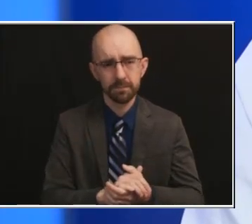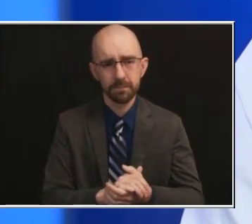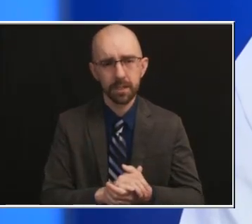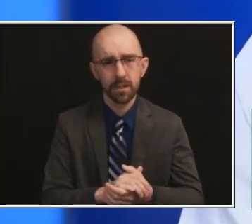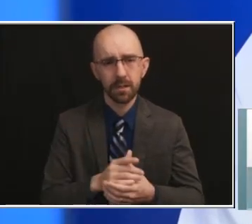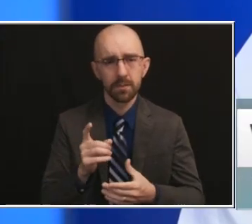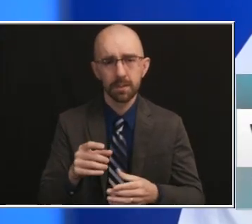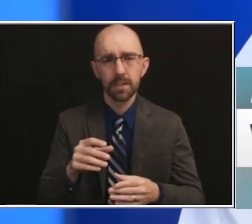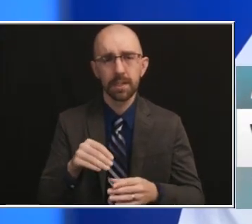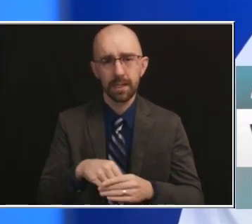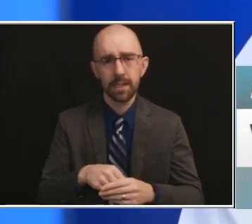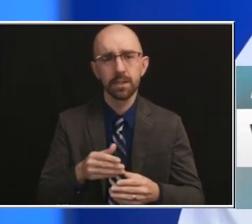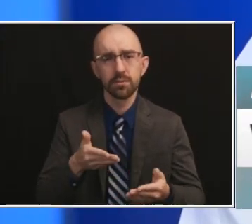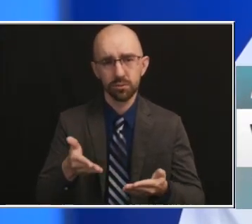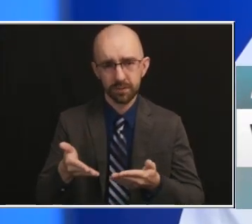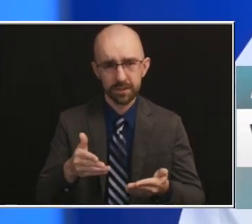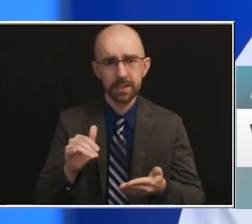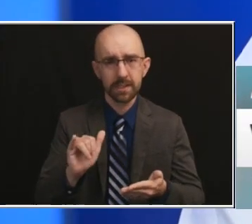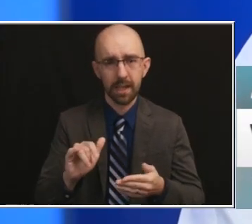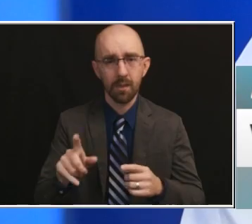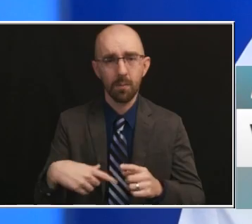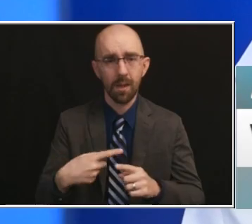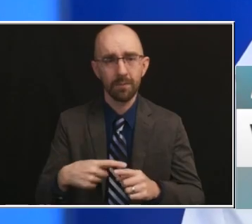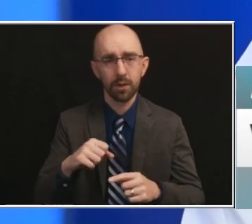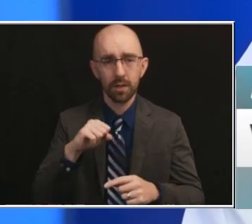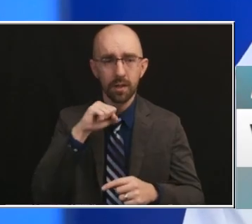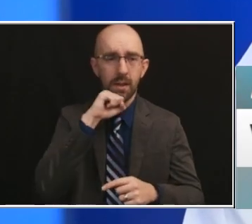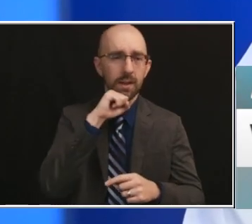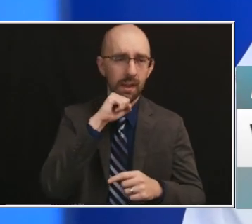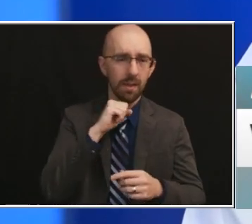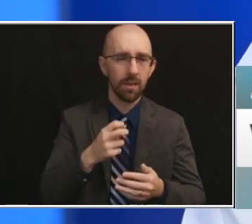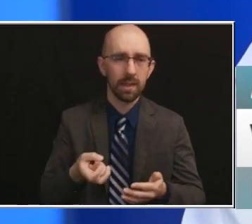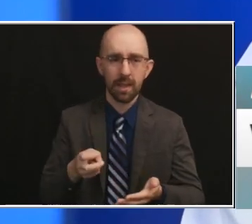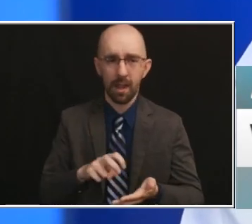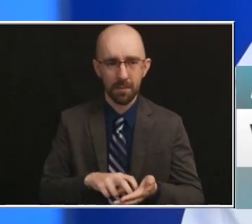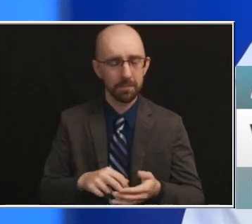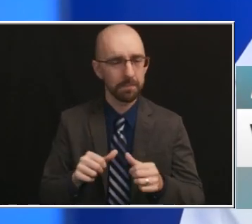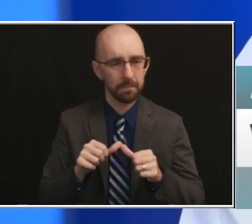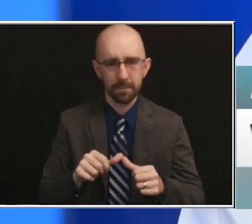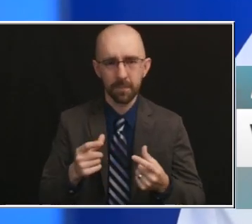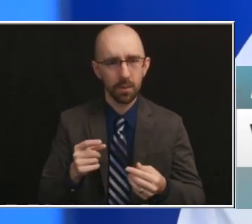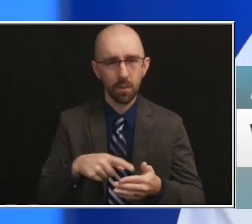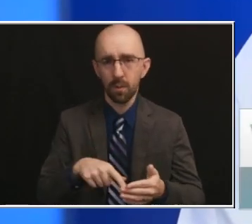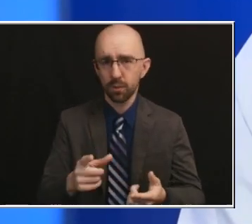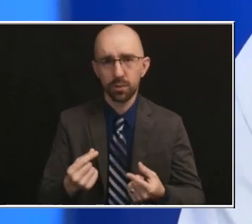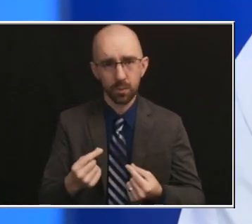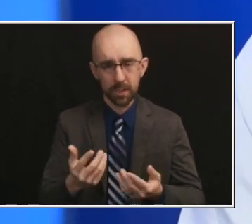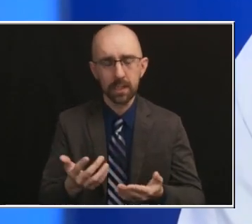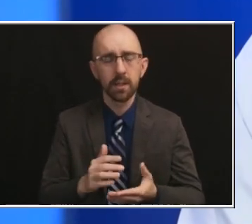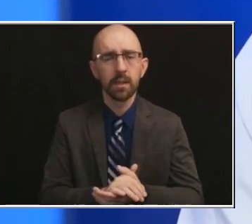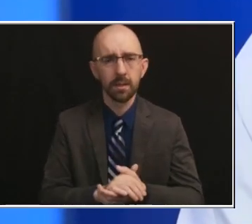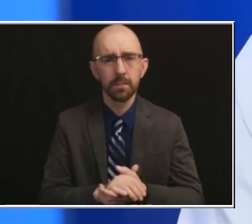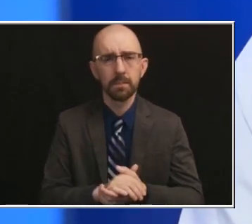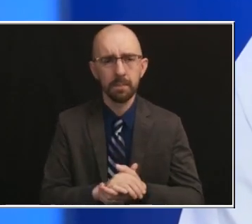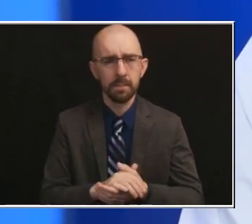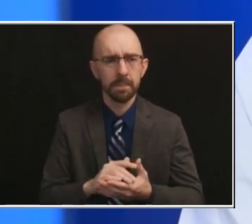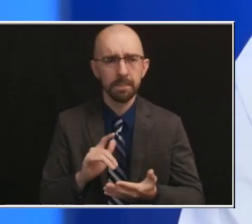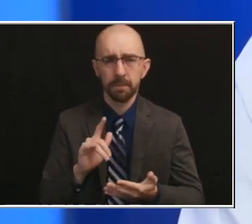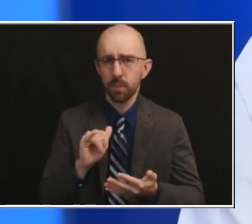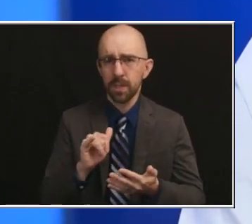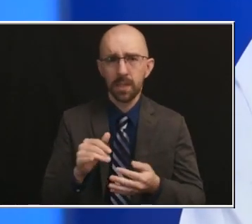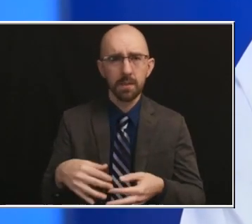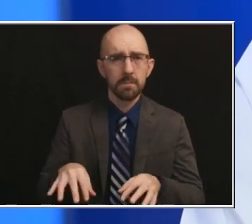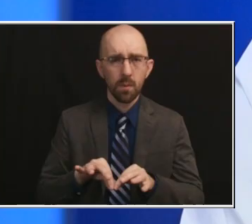is that when you get knocked down, get up and keep doing what you're doing. But it's very important to take care of